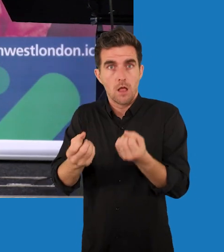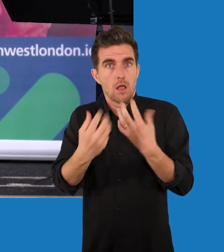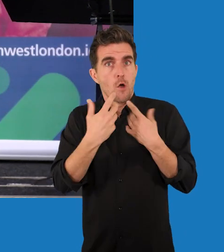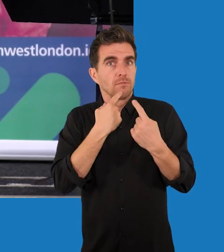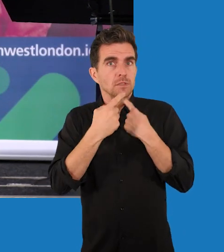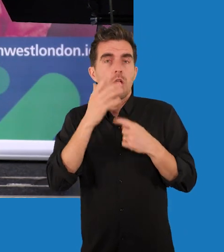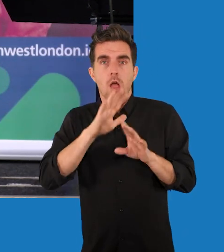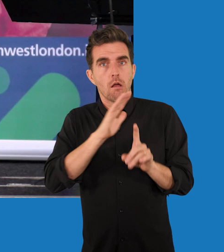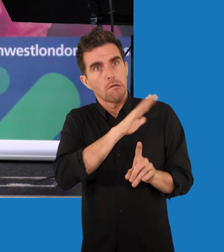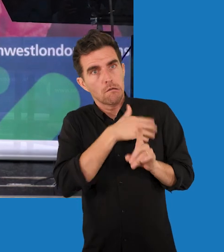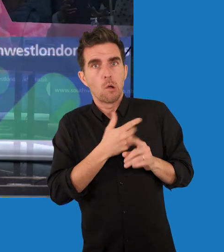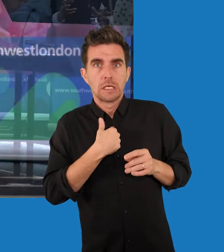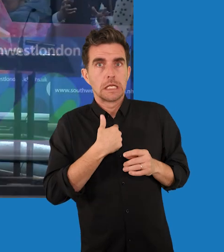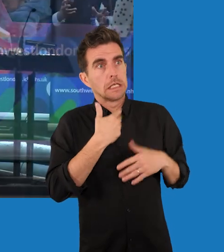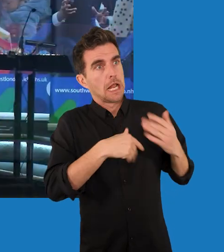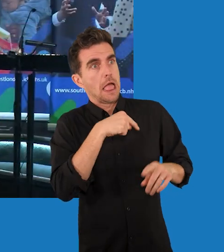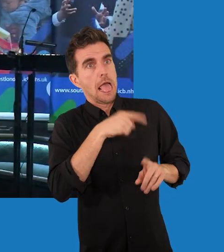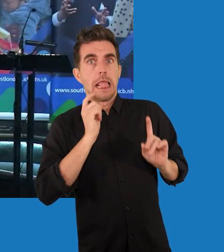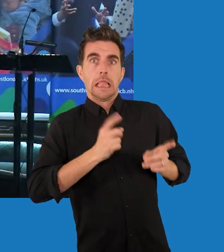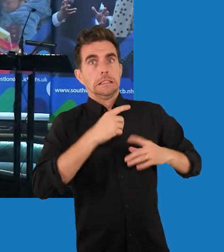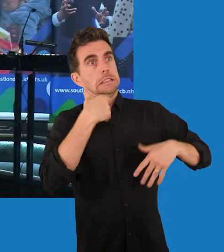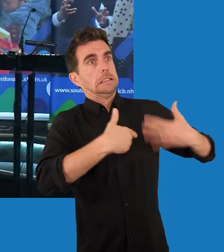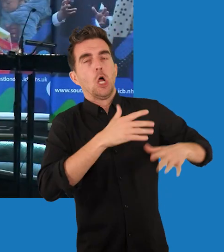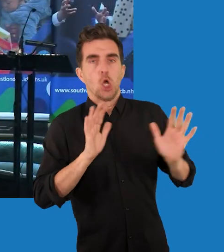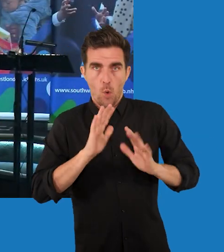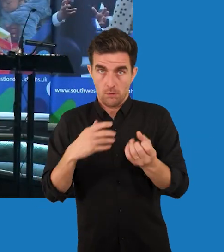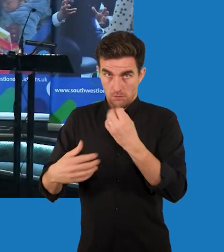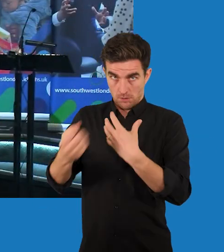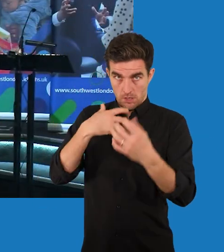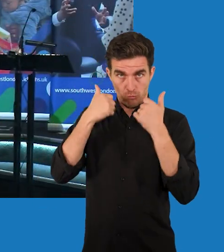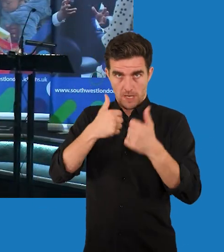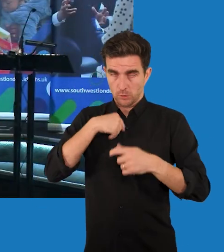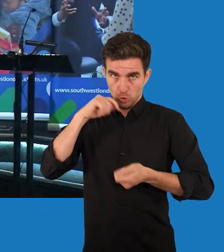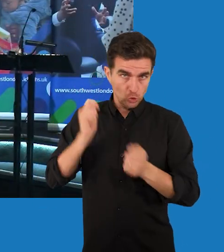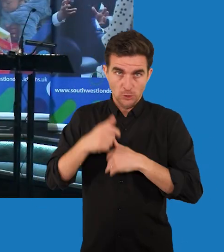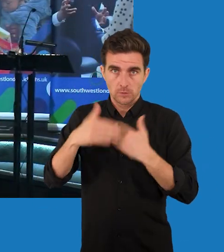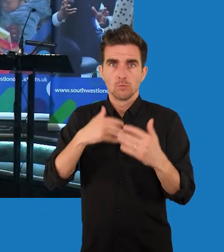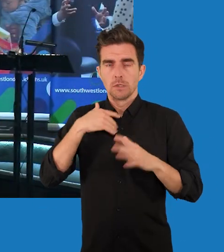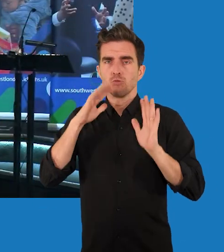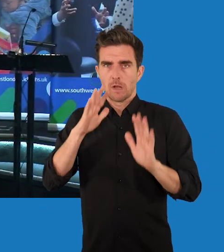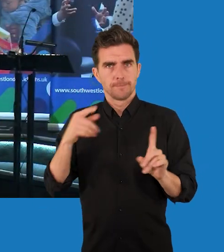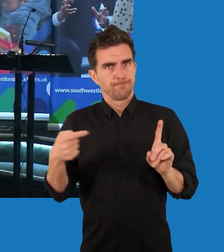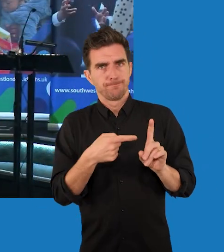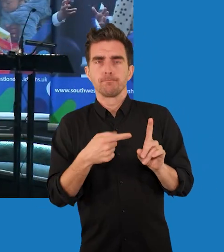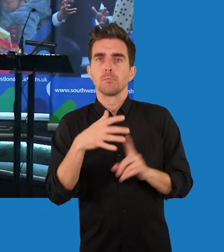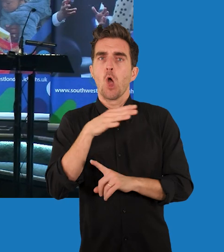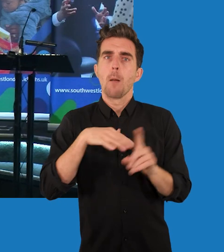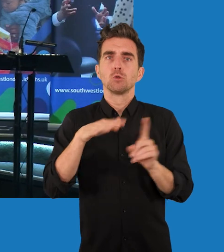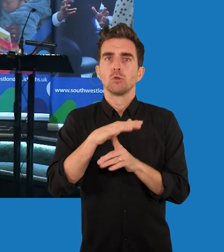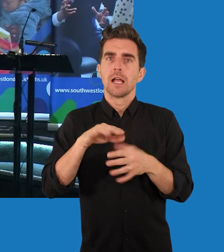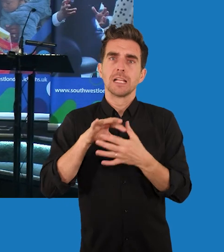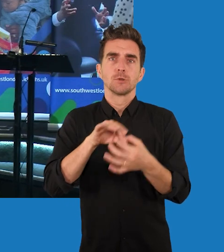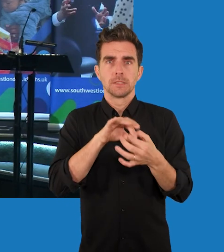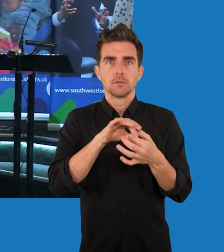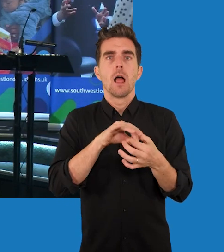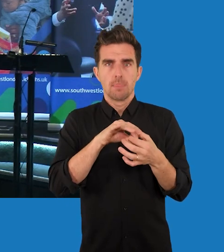within the community that give us that information, rather than historically the way we did it, which was we'll put a label on someone called community engagement and then